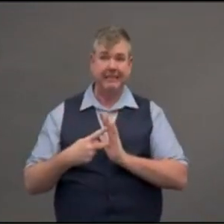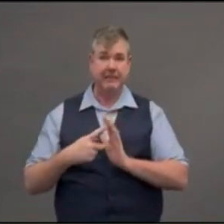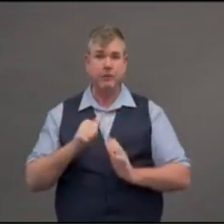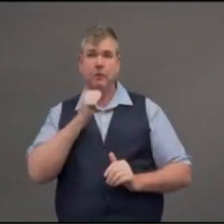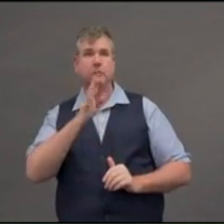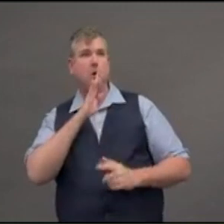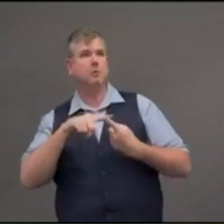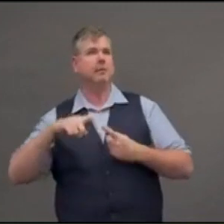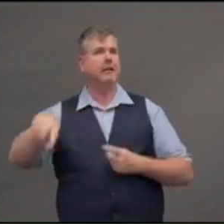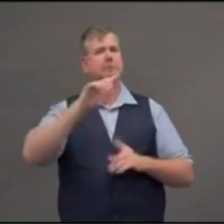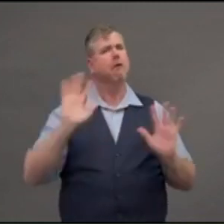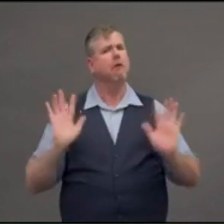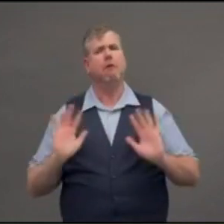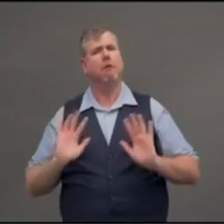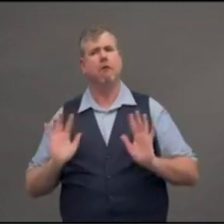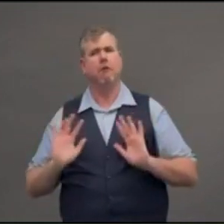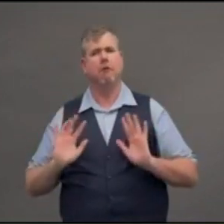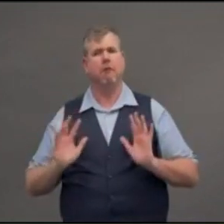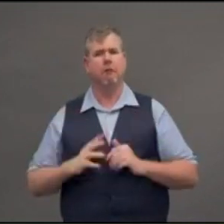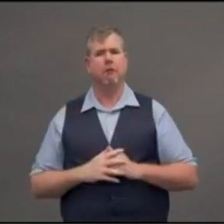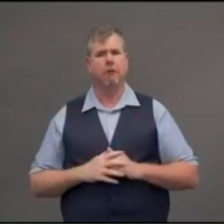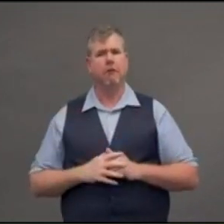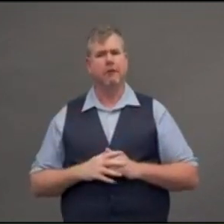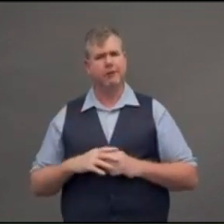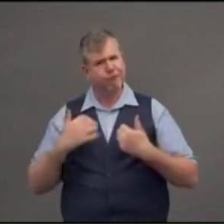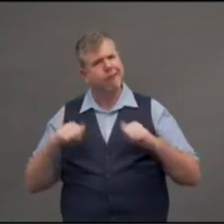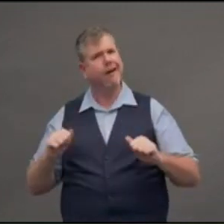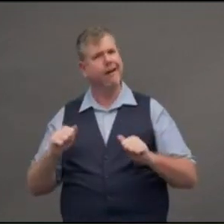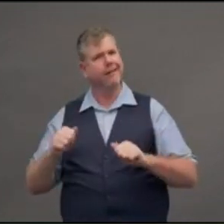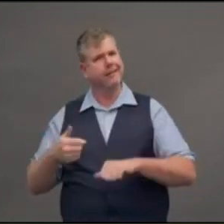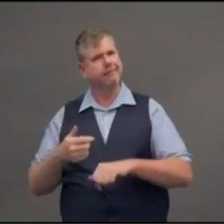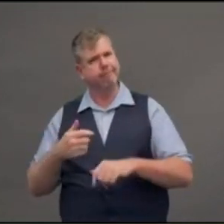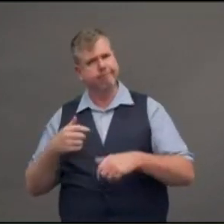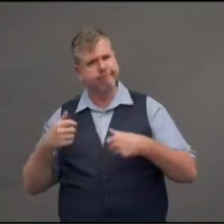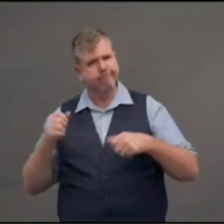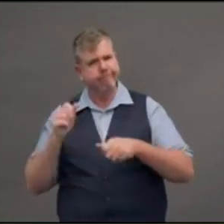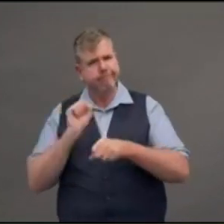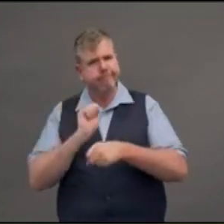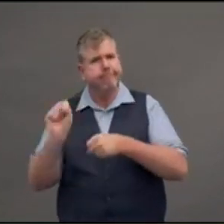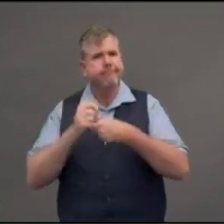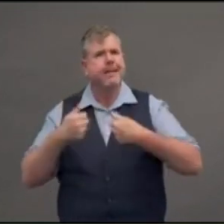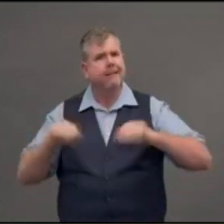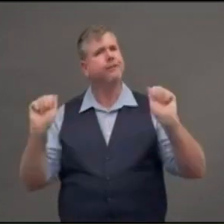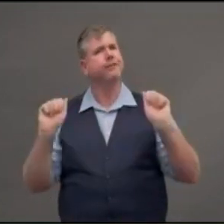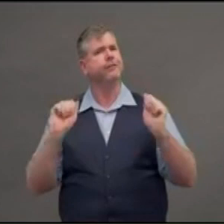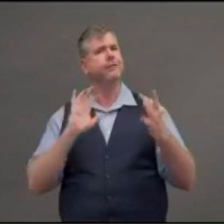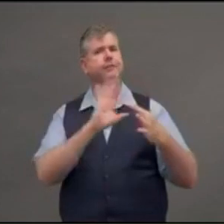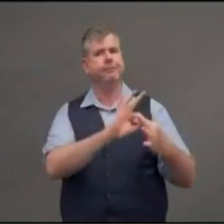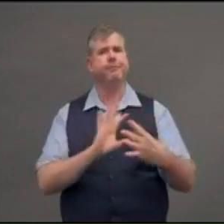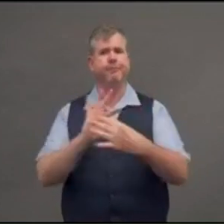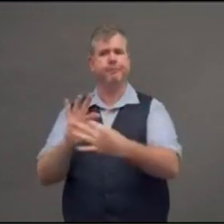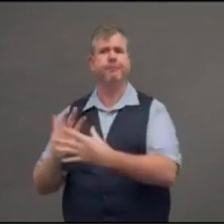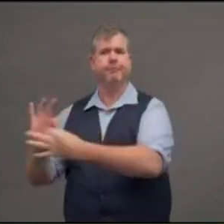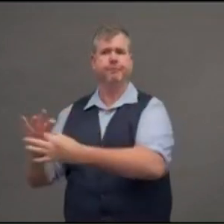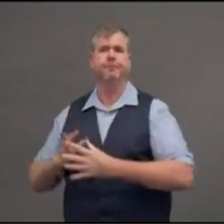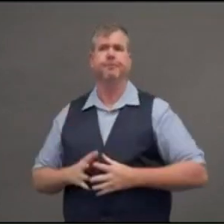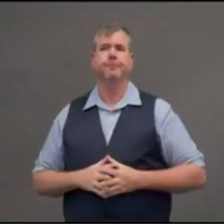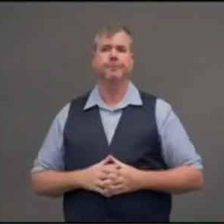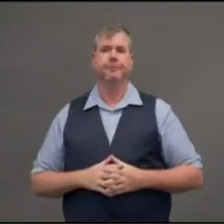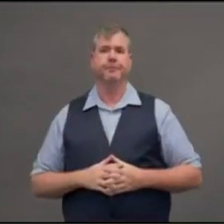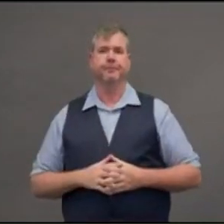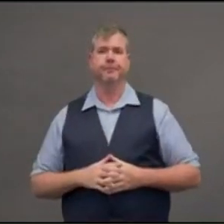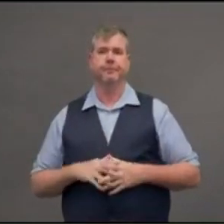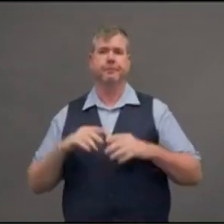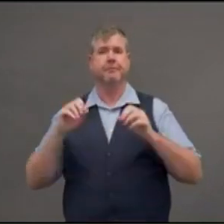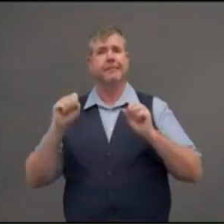continue to, as best as you can, to gather with them through Zoom or